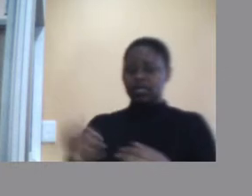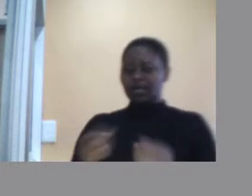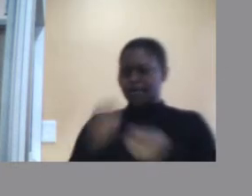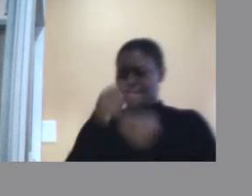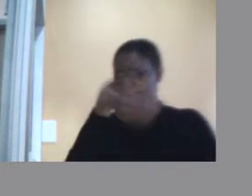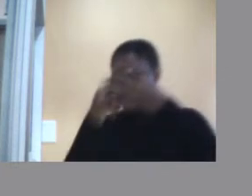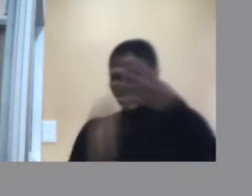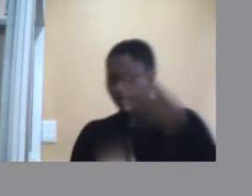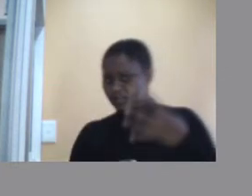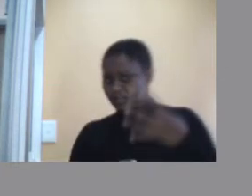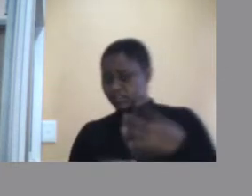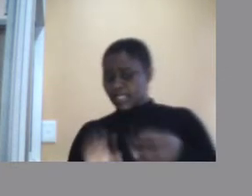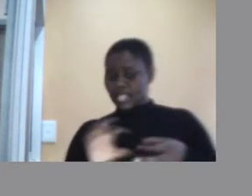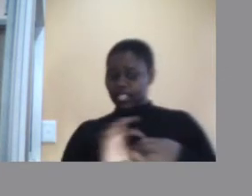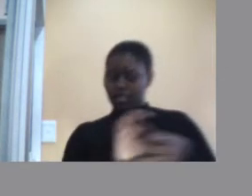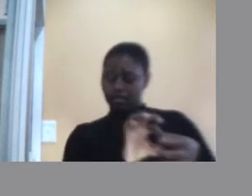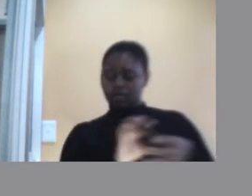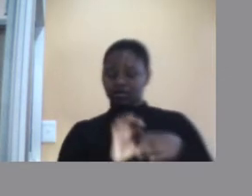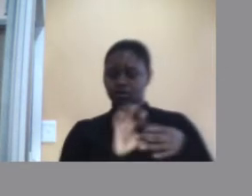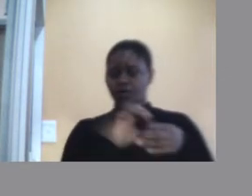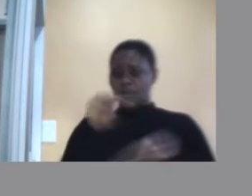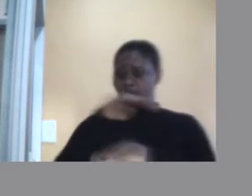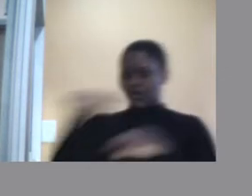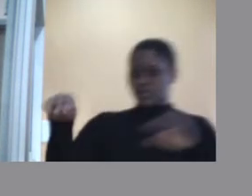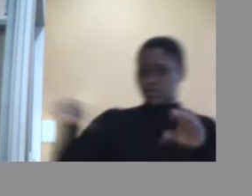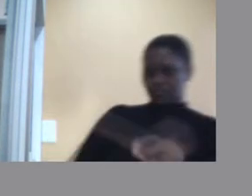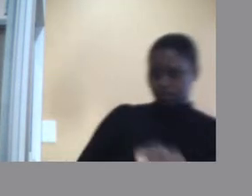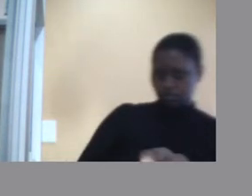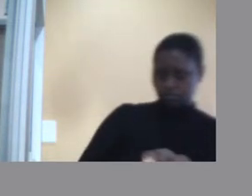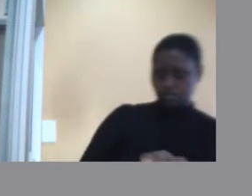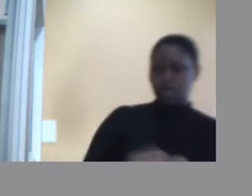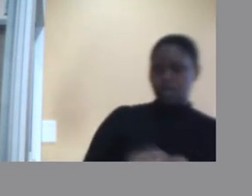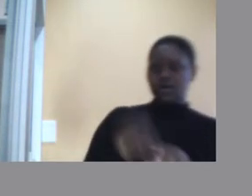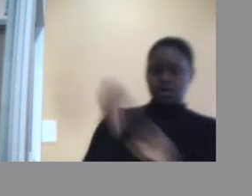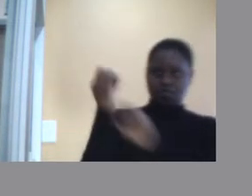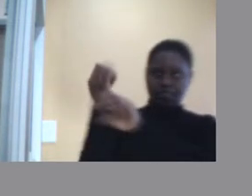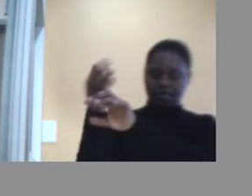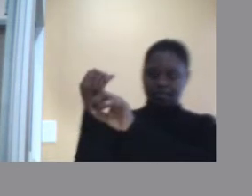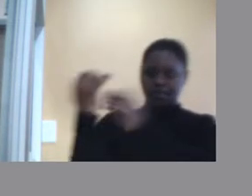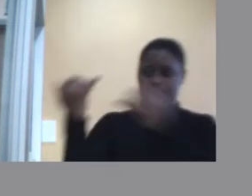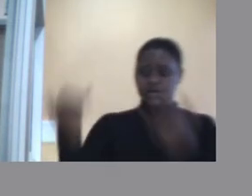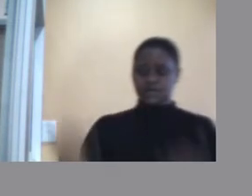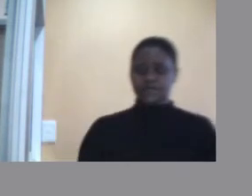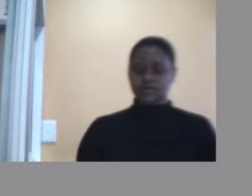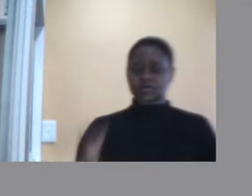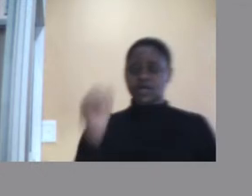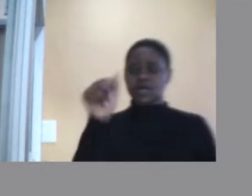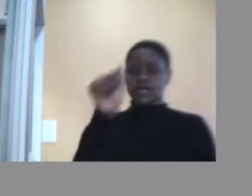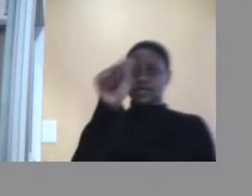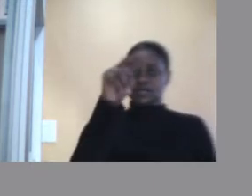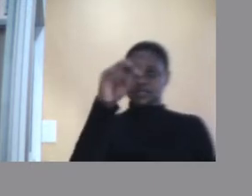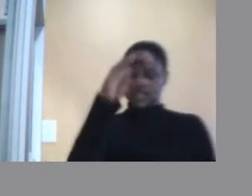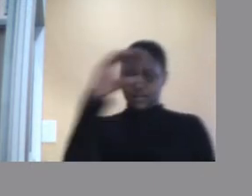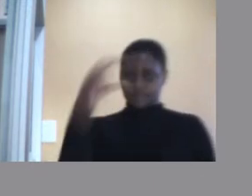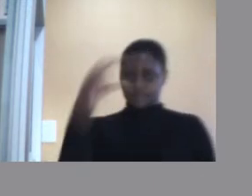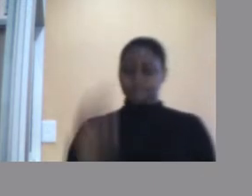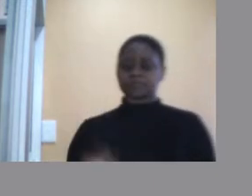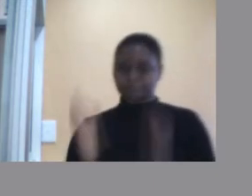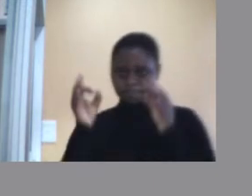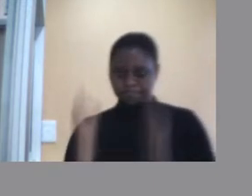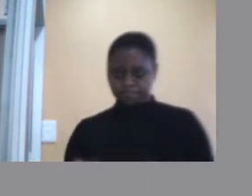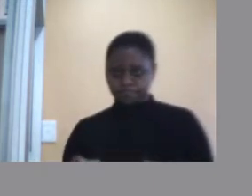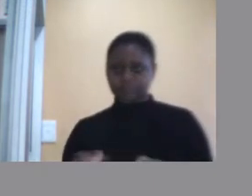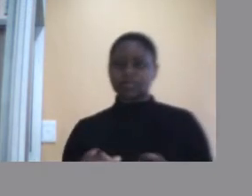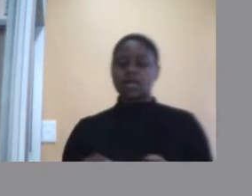its relevance to the content we are going to raise today on behalf of the African National Congress,